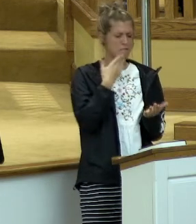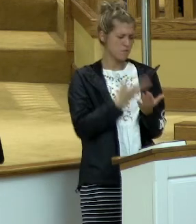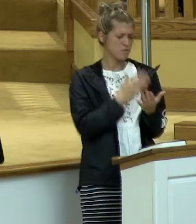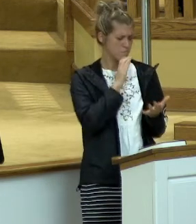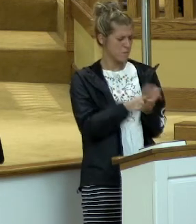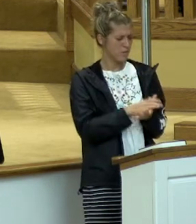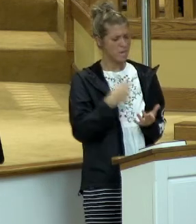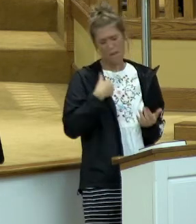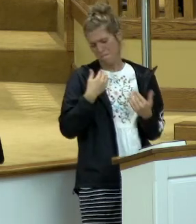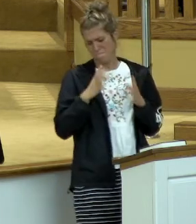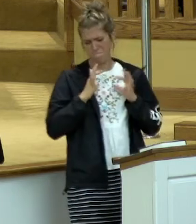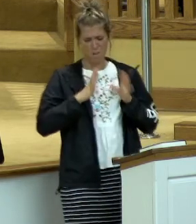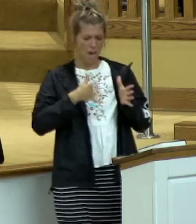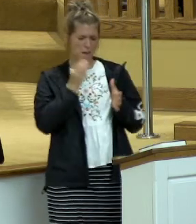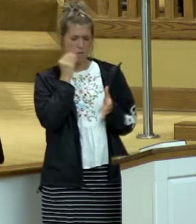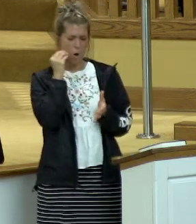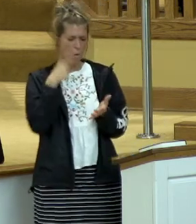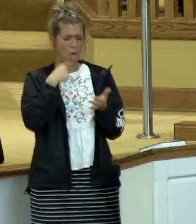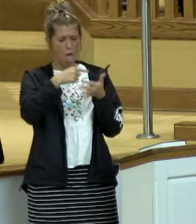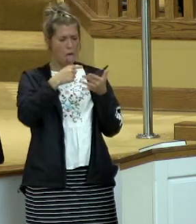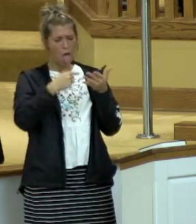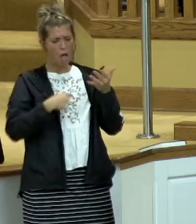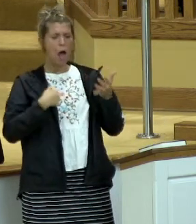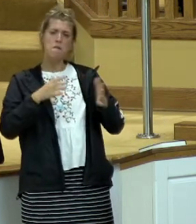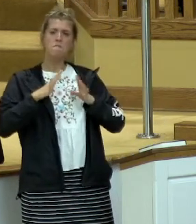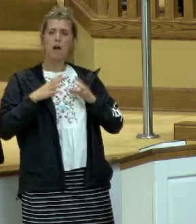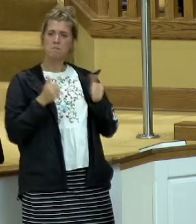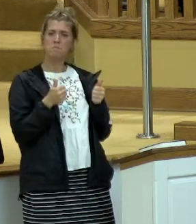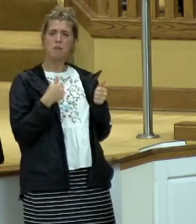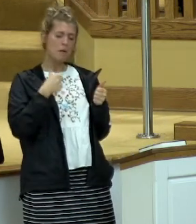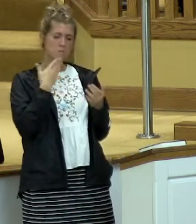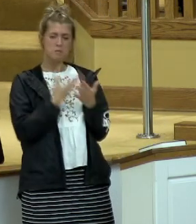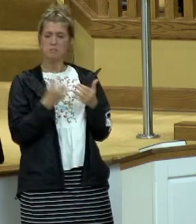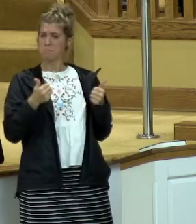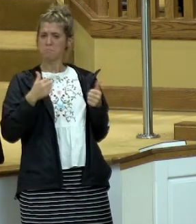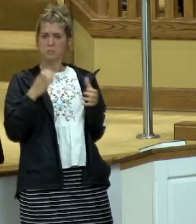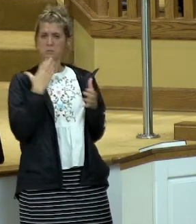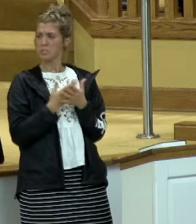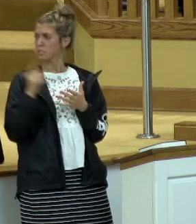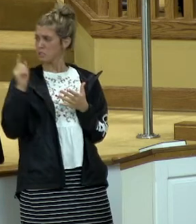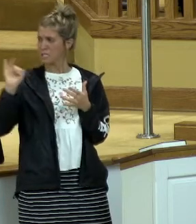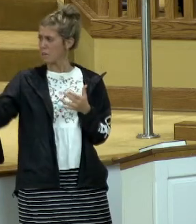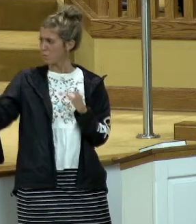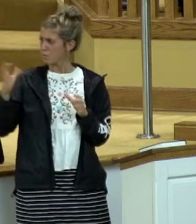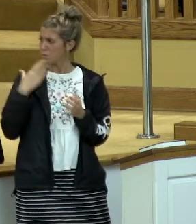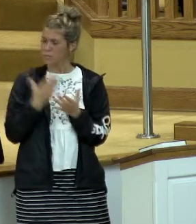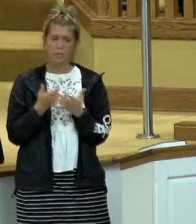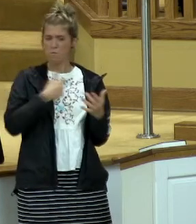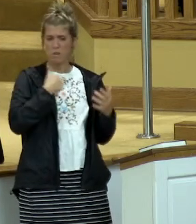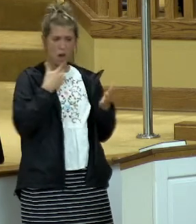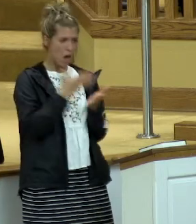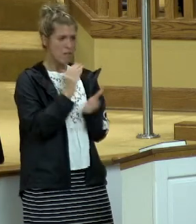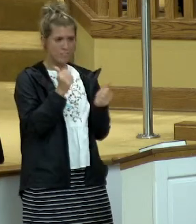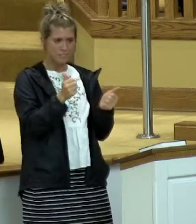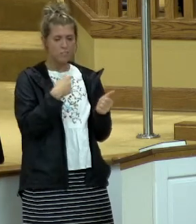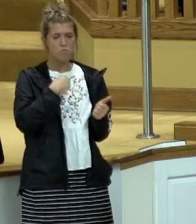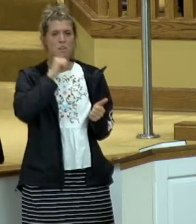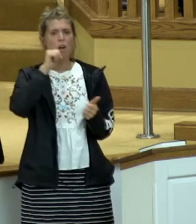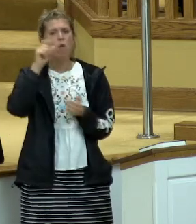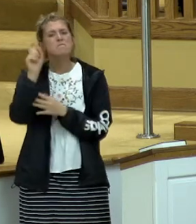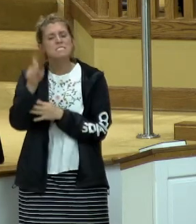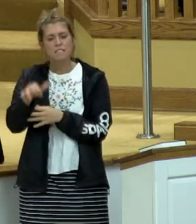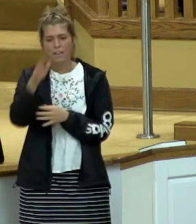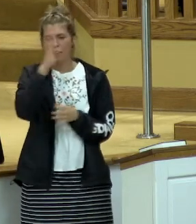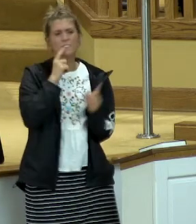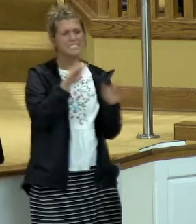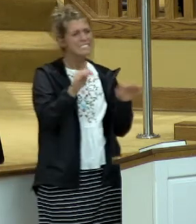good marriage. I have a good home. I have this. I'm all that, Bussy. I'm good. I'm doing great. You're doing good too, man. I look at you. Man, we're all right. We don't need